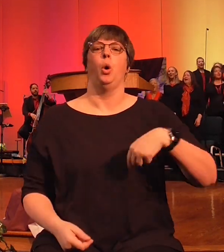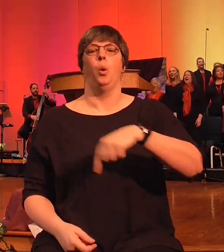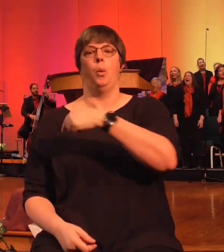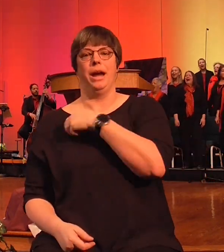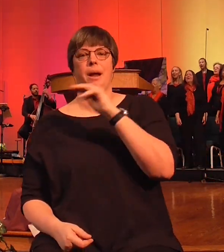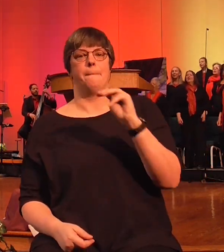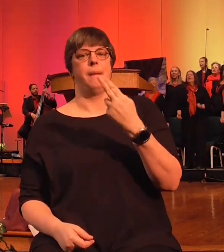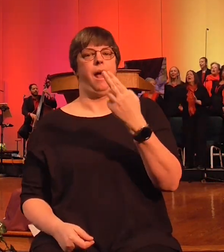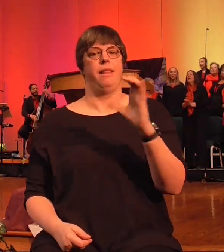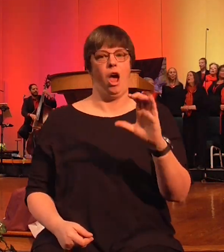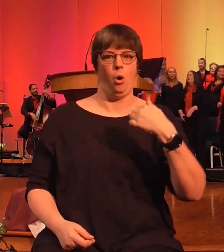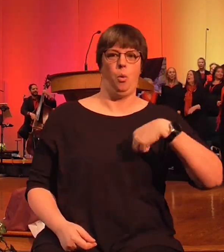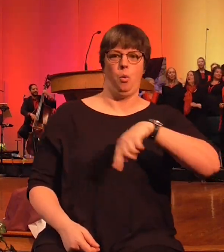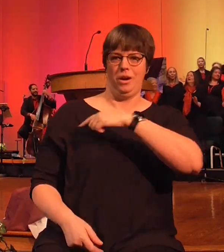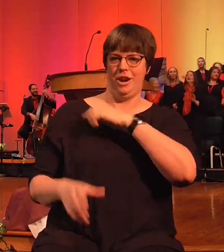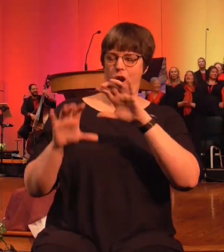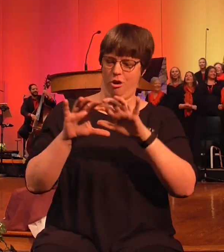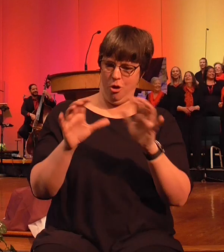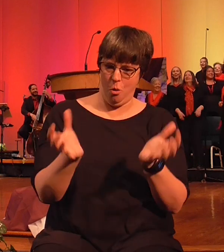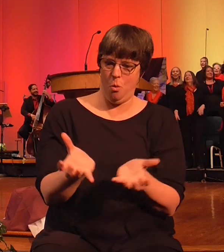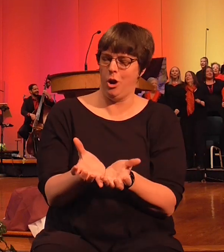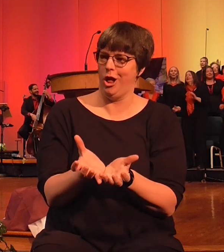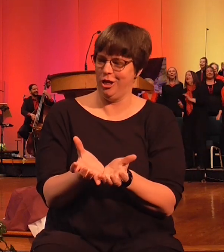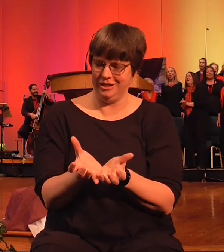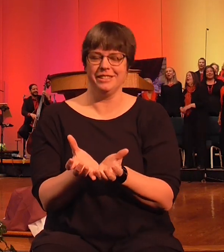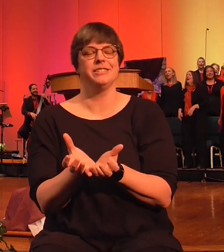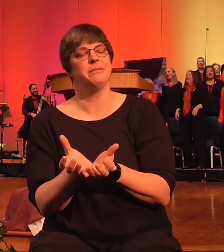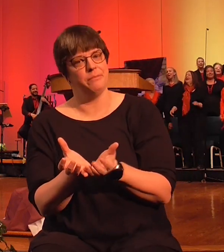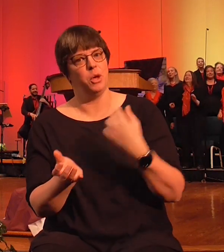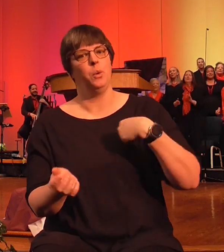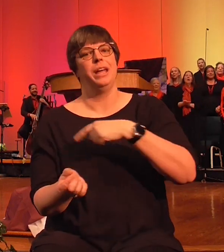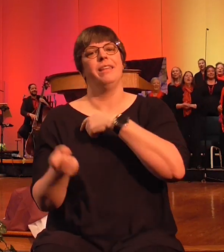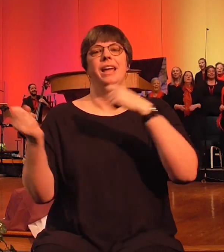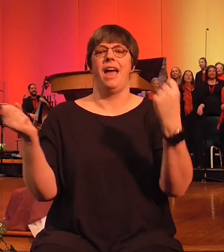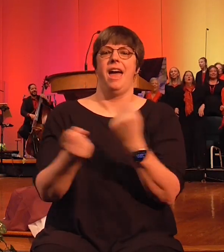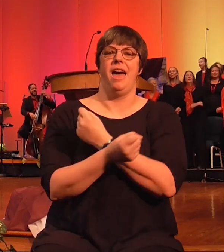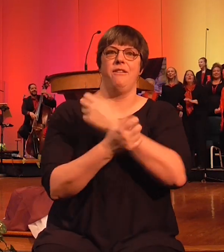We are mile high. We are the world.